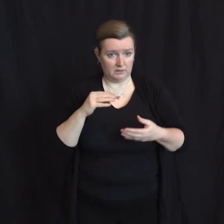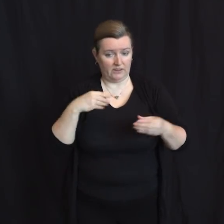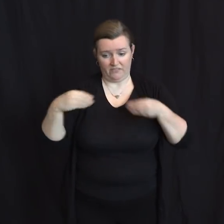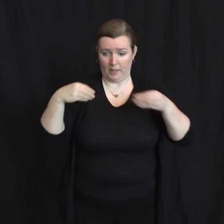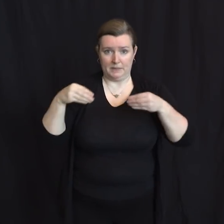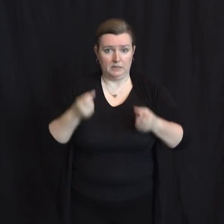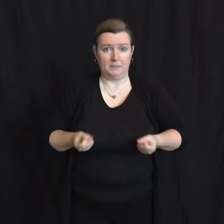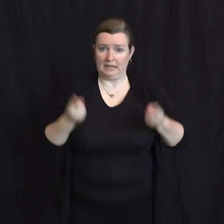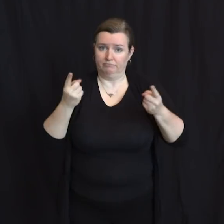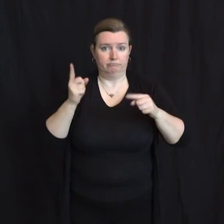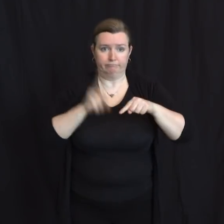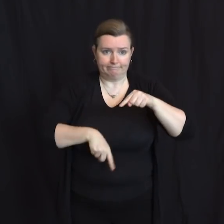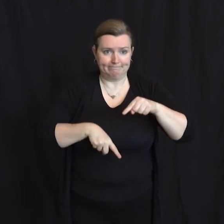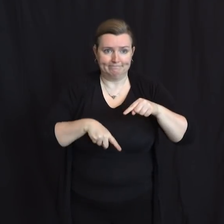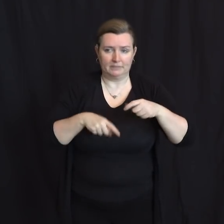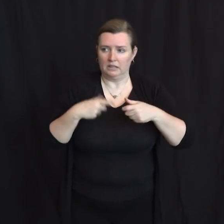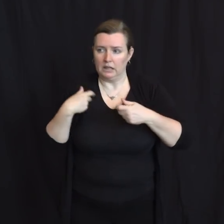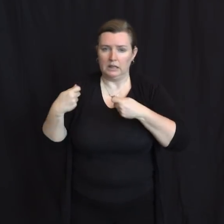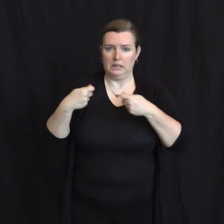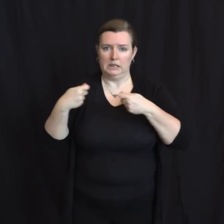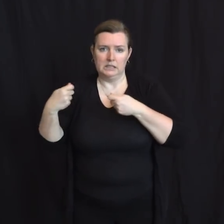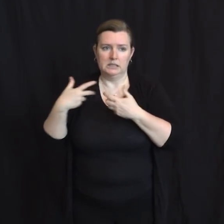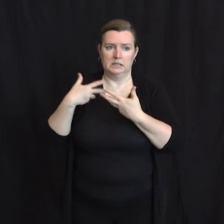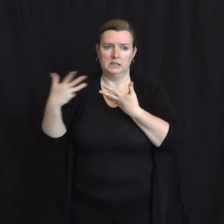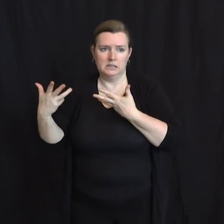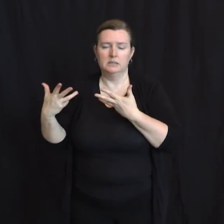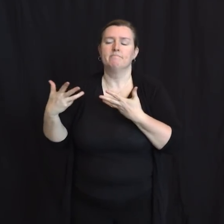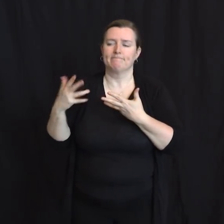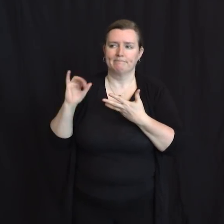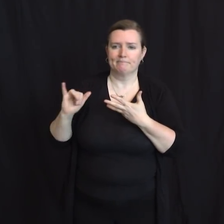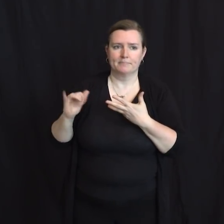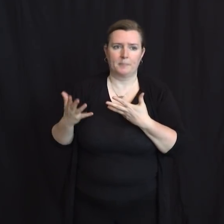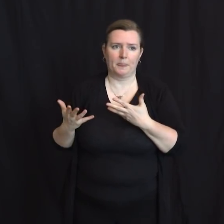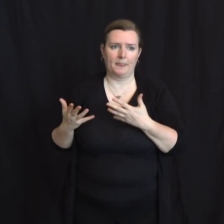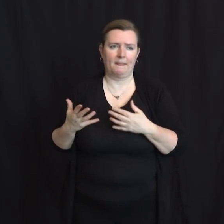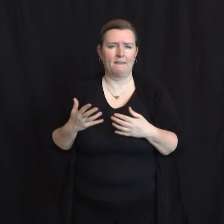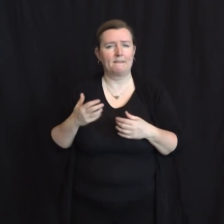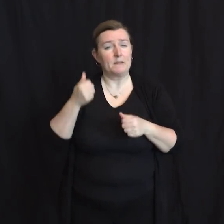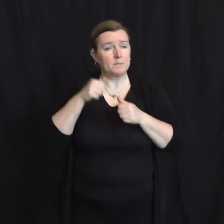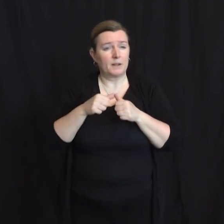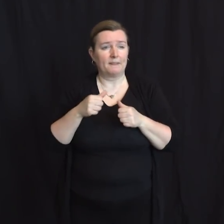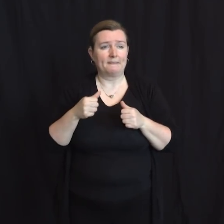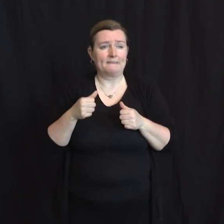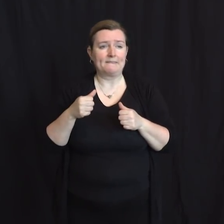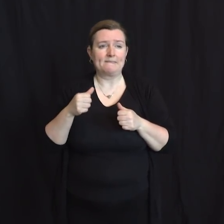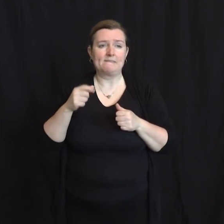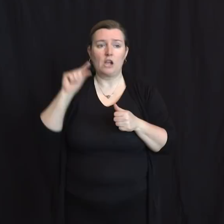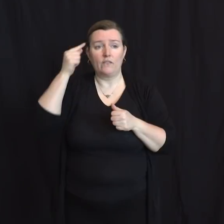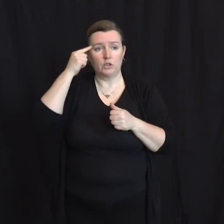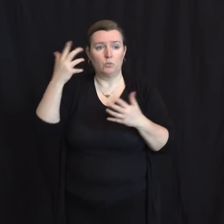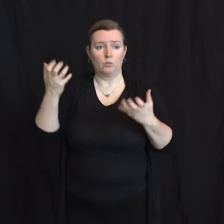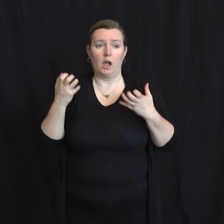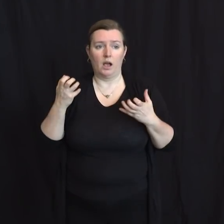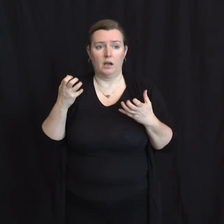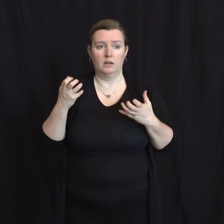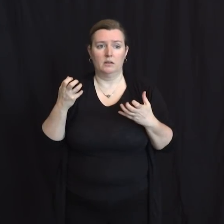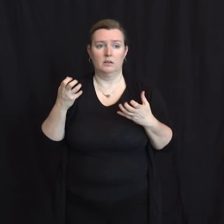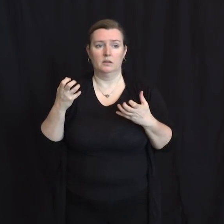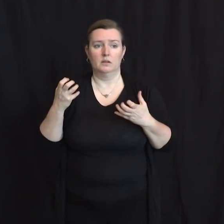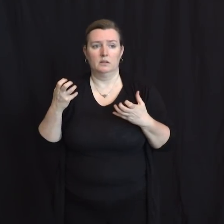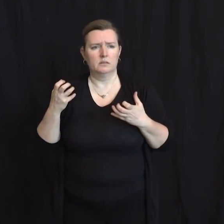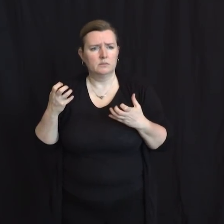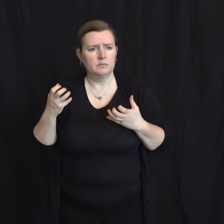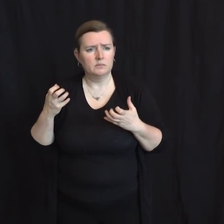clear on. Sure. So going back more than a month ago, the governor's been calling for block grant direct cash assistance to states, given